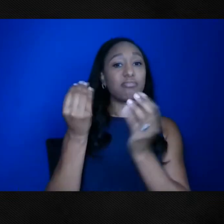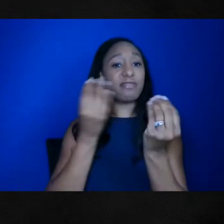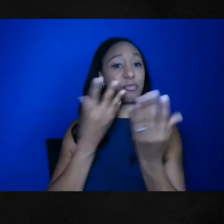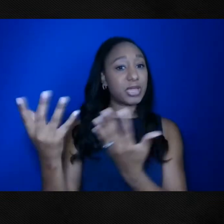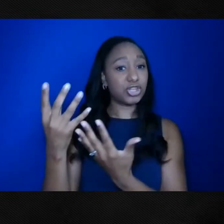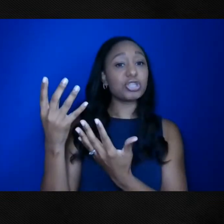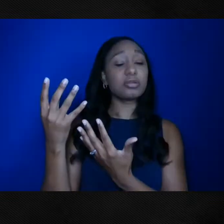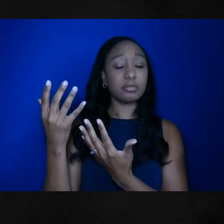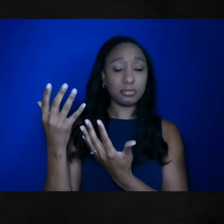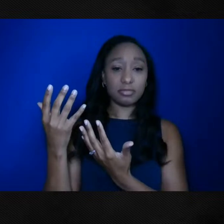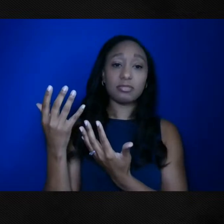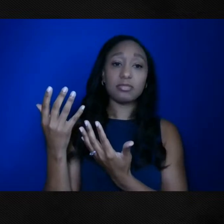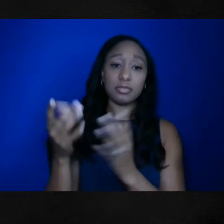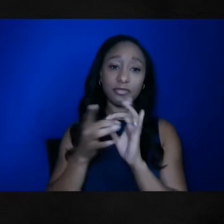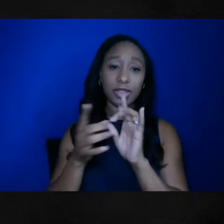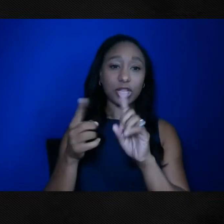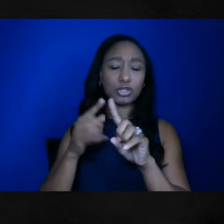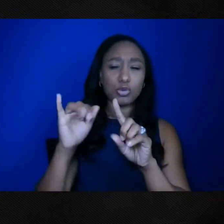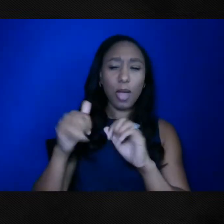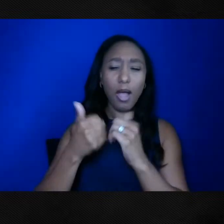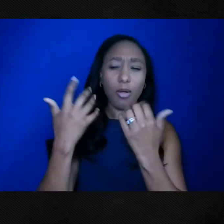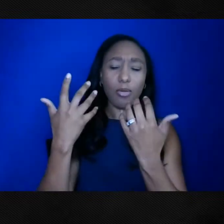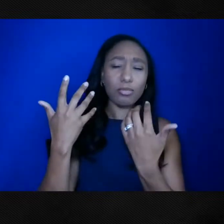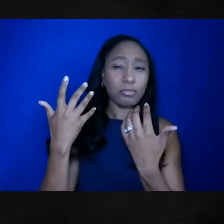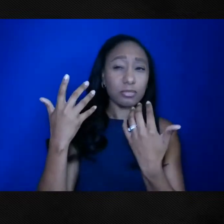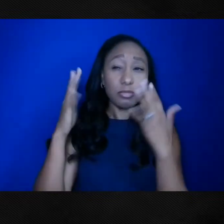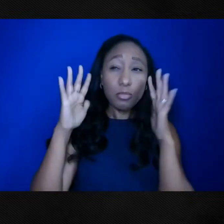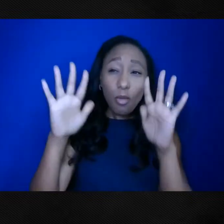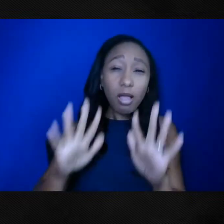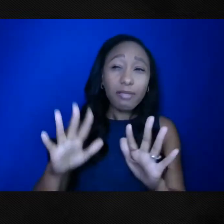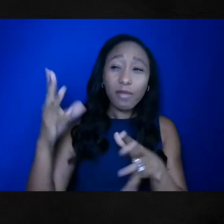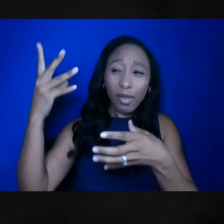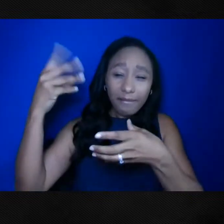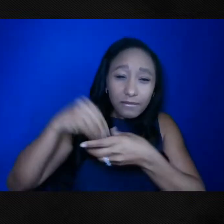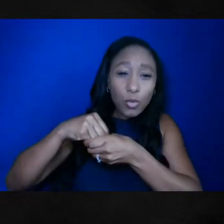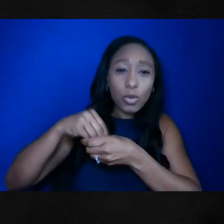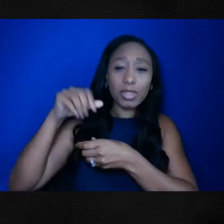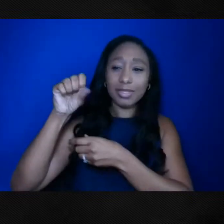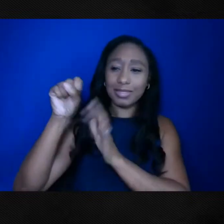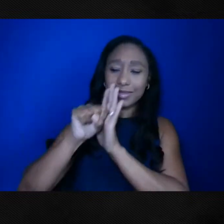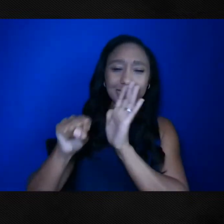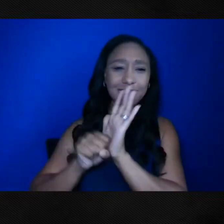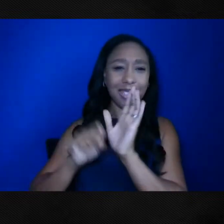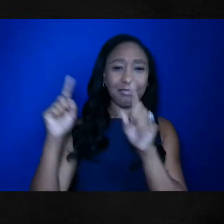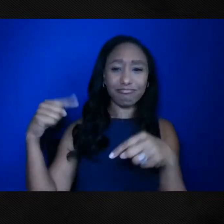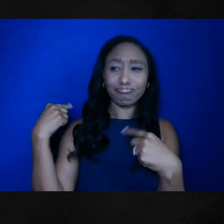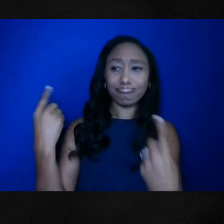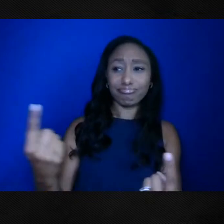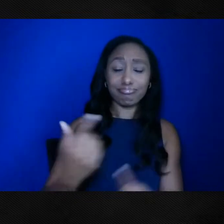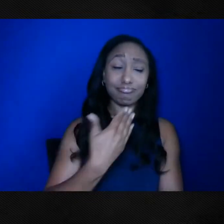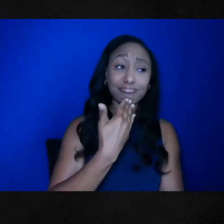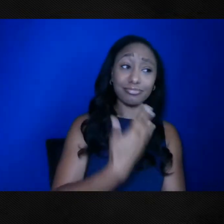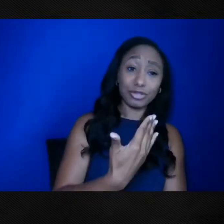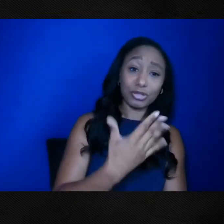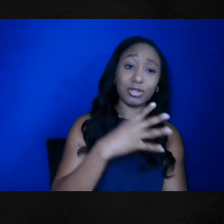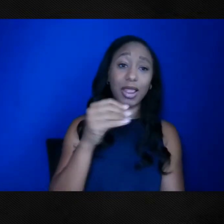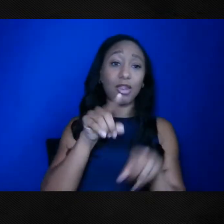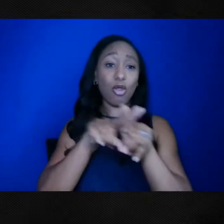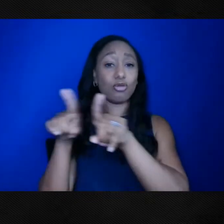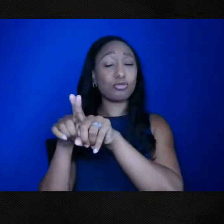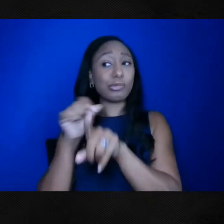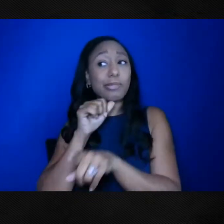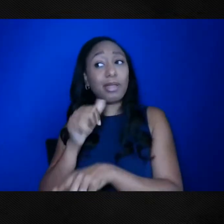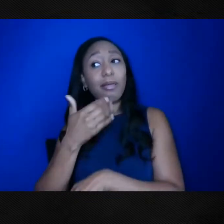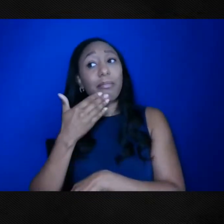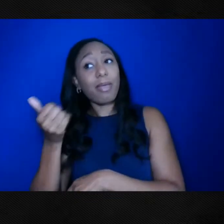We showcase how influential our state has been in the development of the nation, in both good ways and not so good ways.